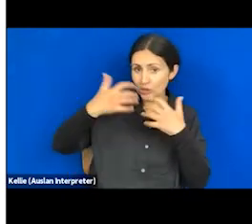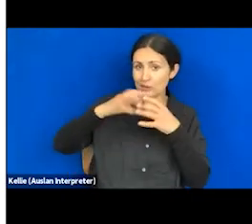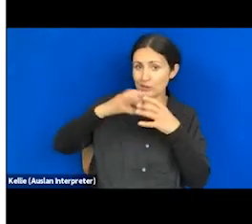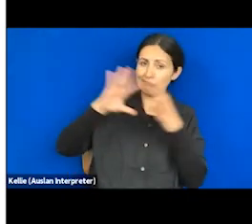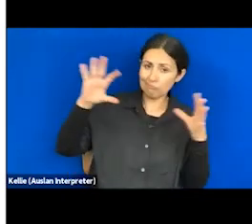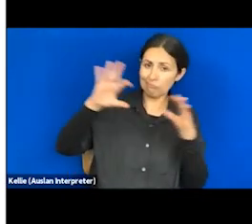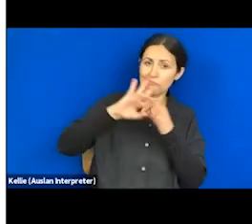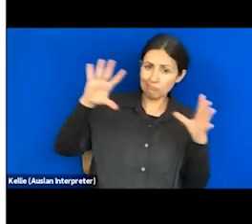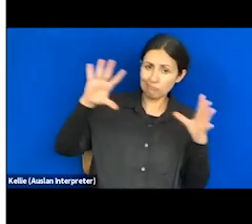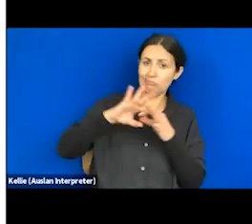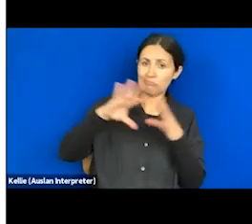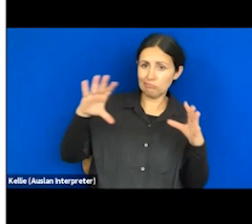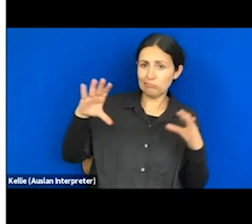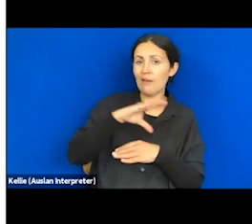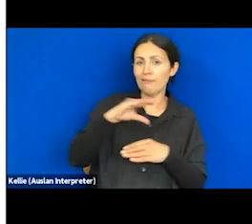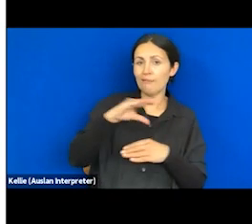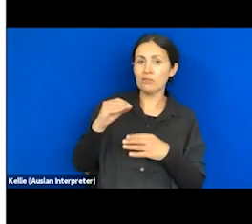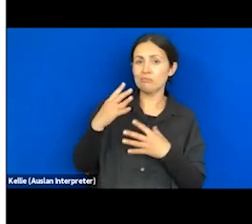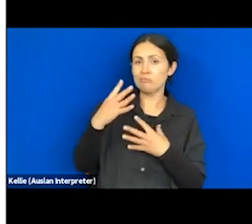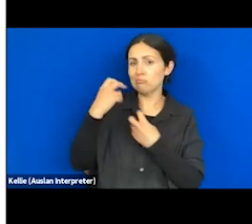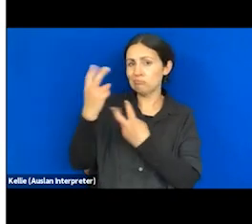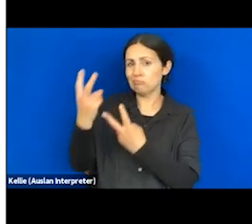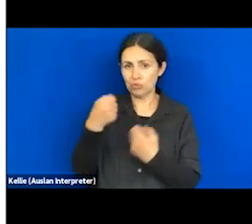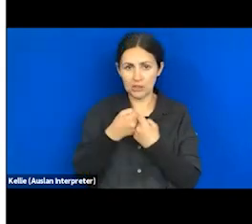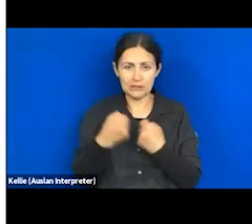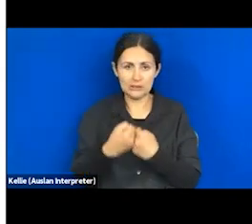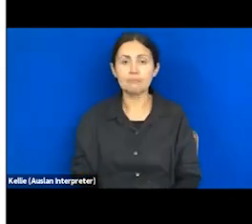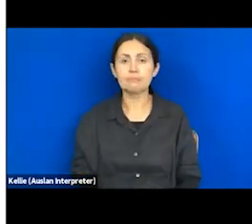dysfunction associated with the cessation of amphetamines.